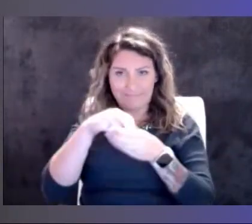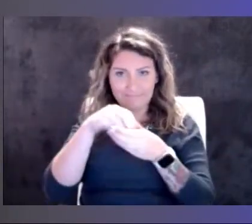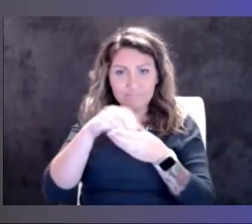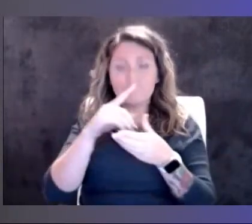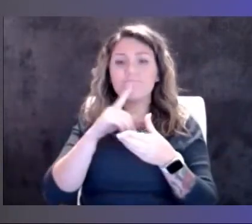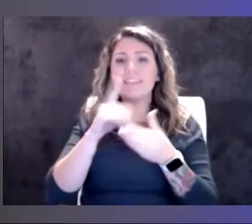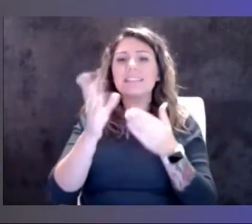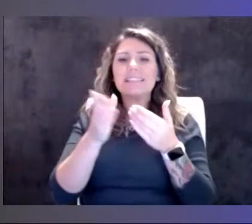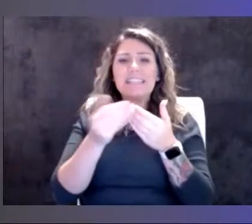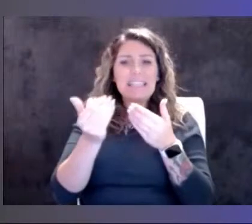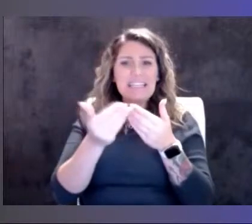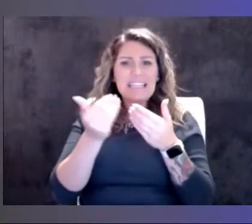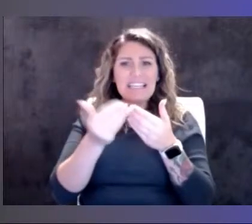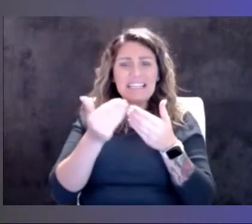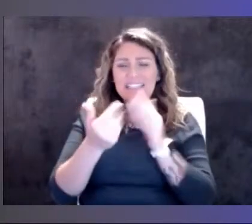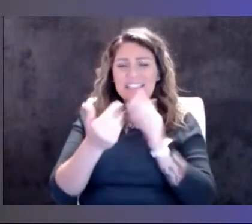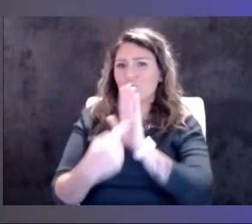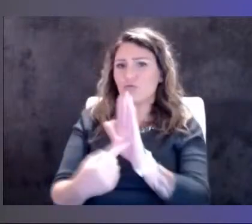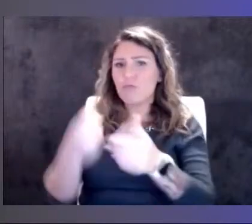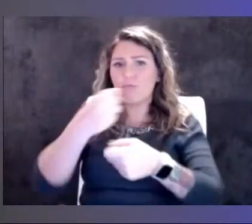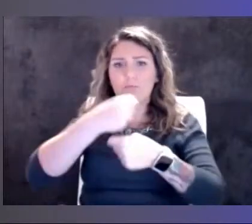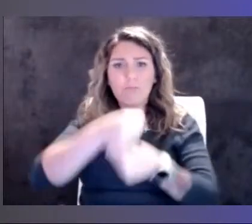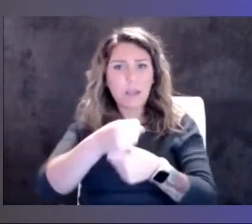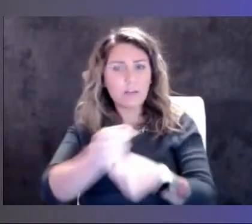help make sure that it is